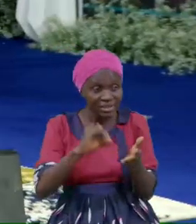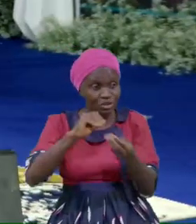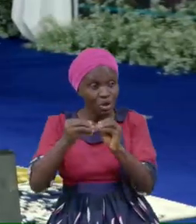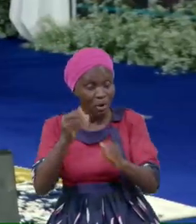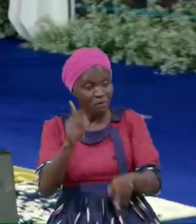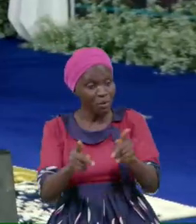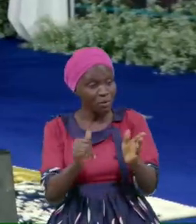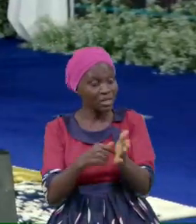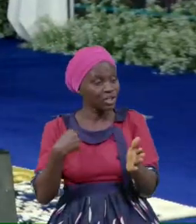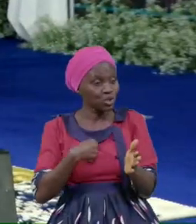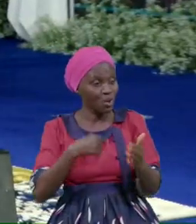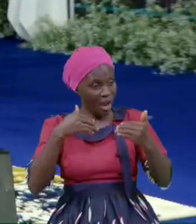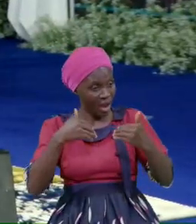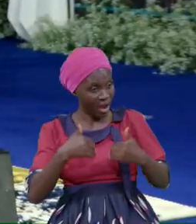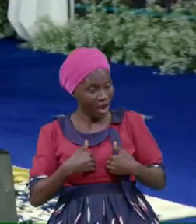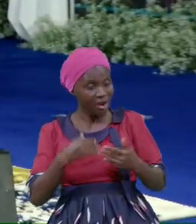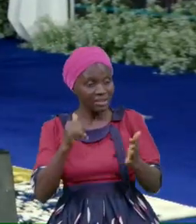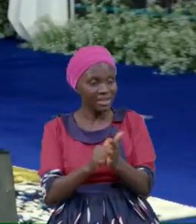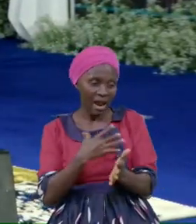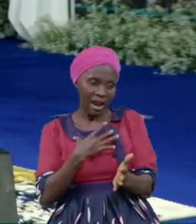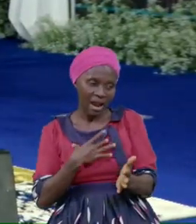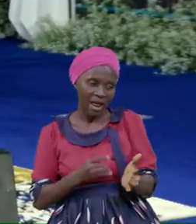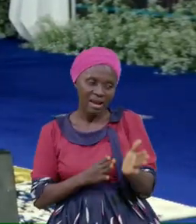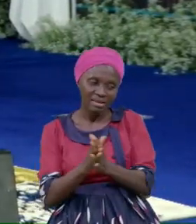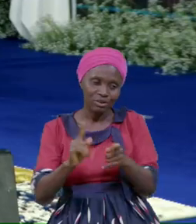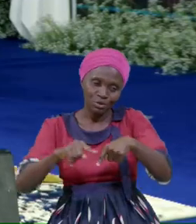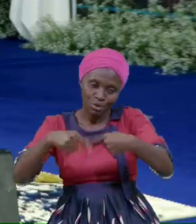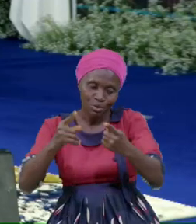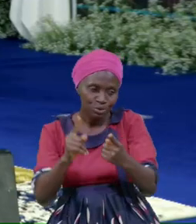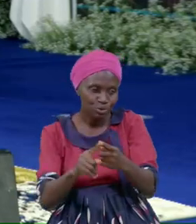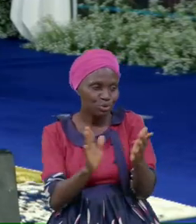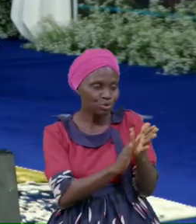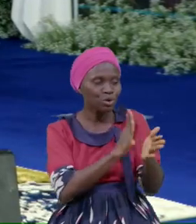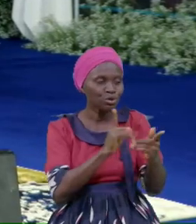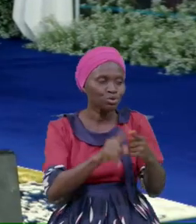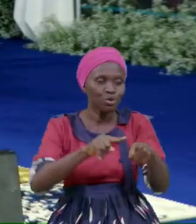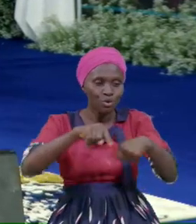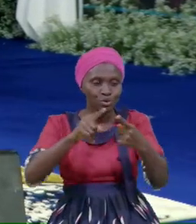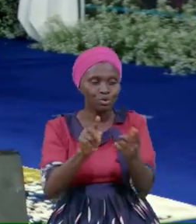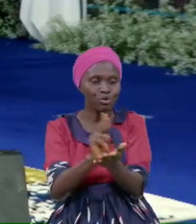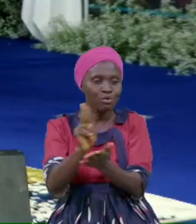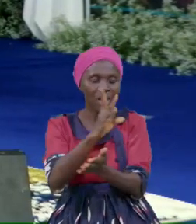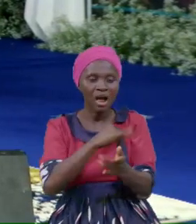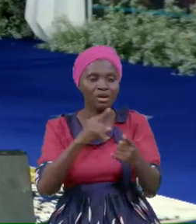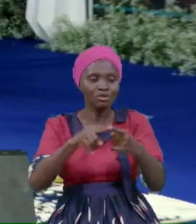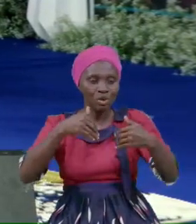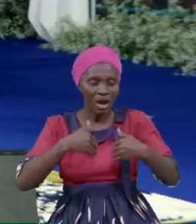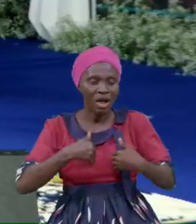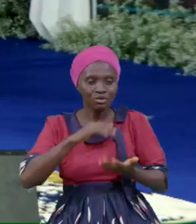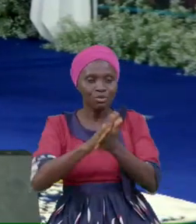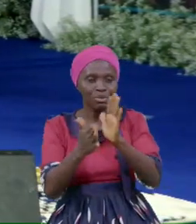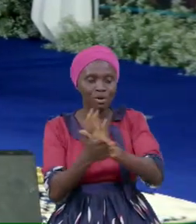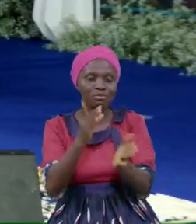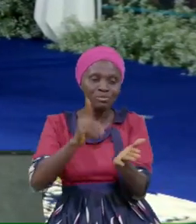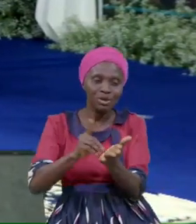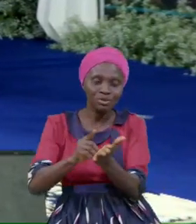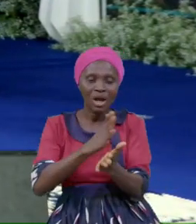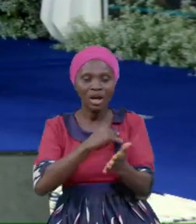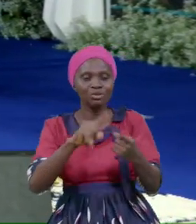to school, you want to get a degree, you even want to become later a doctor, an engineer, and you want to become